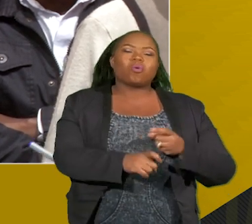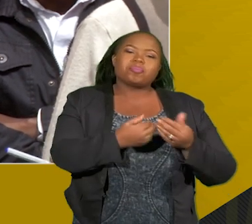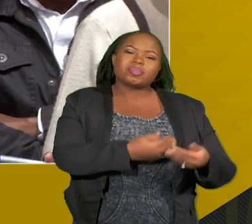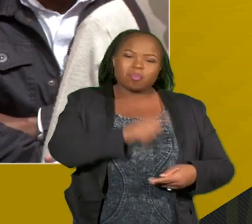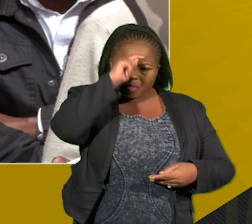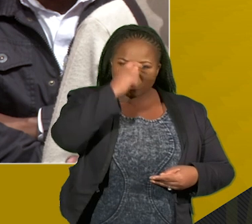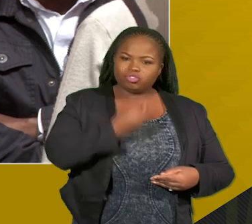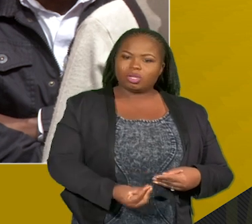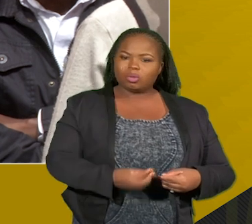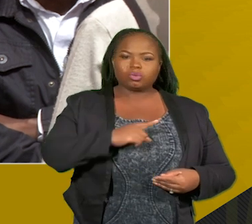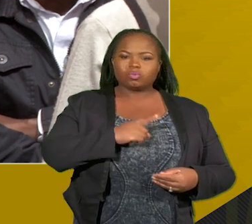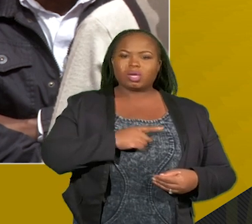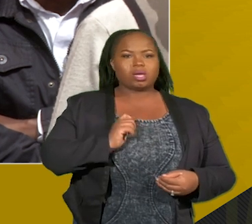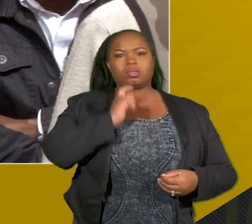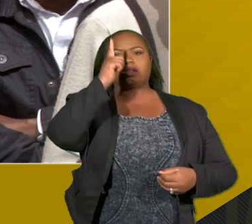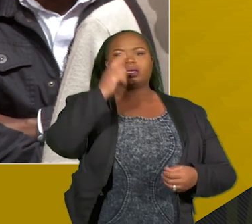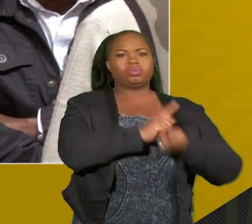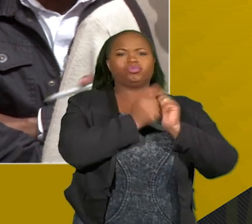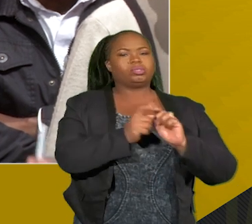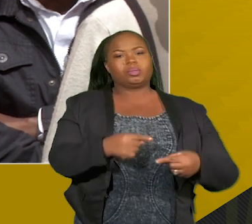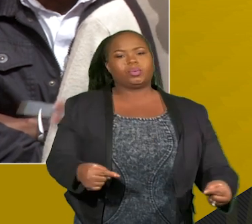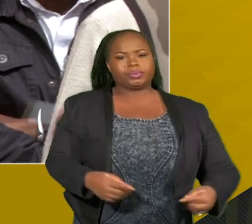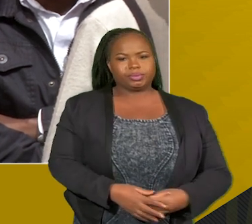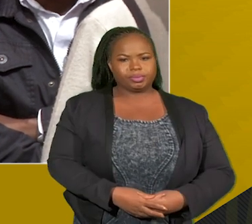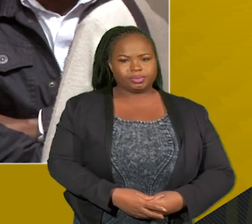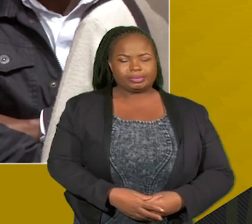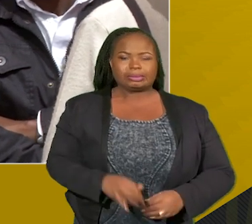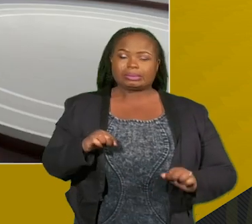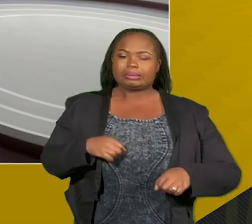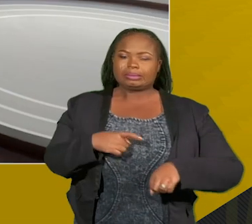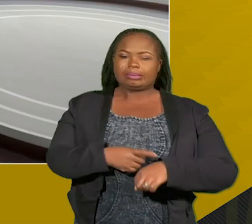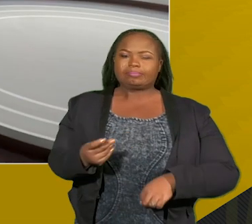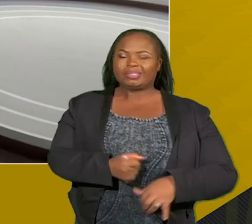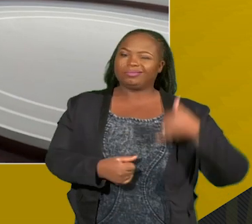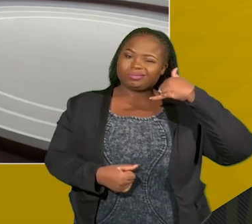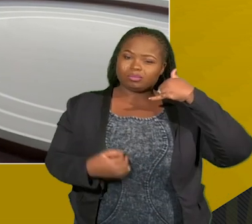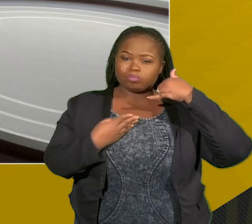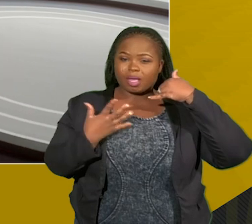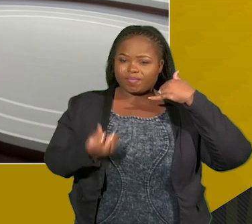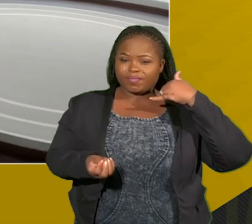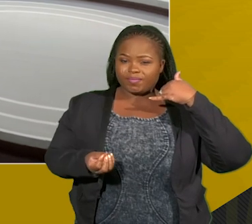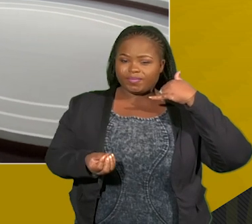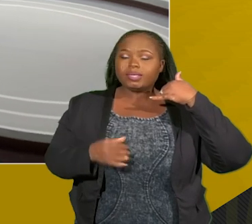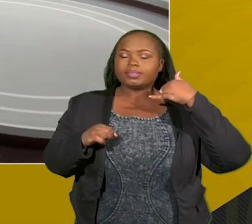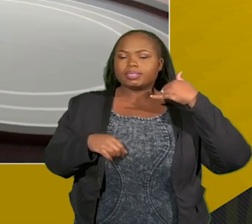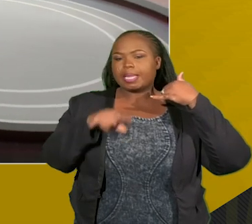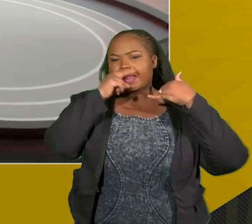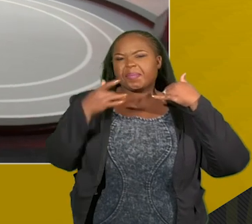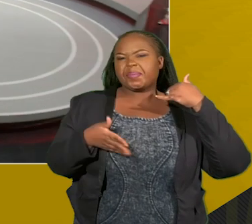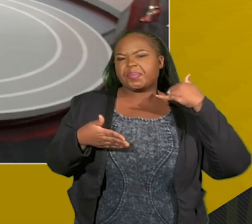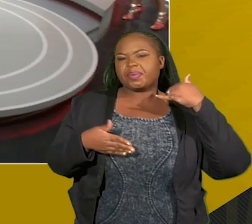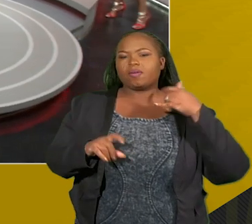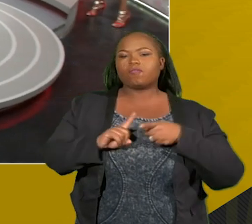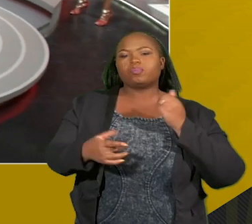And then, you should just say, inkunzindan. Okay. So course that's the aim. Because of his card, let's start a caller as well, Nicolette. Yes, we're going to take Anonymous. What called